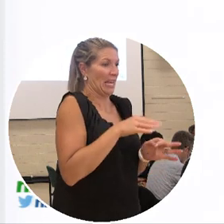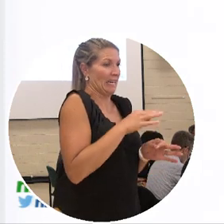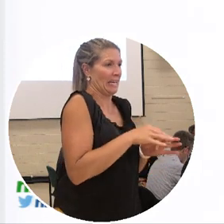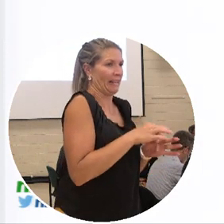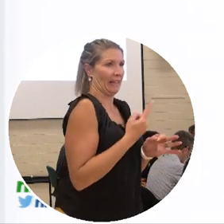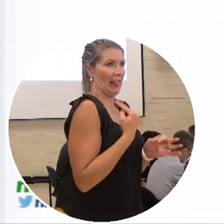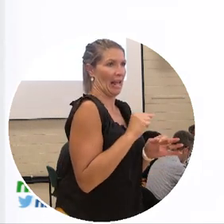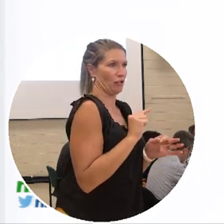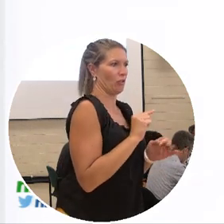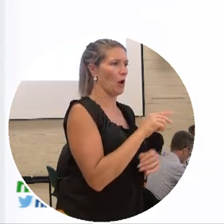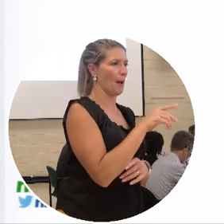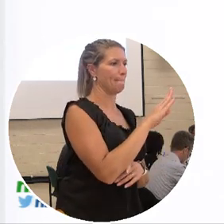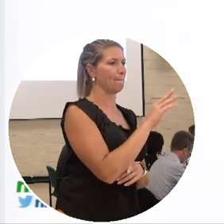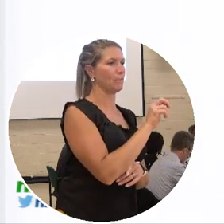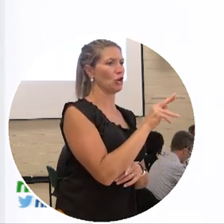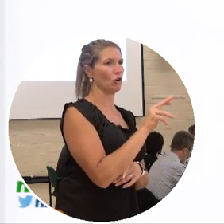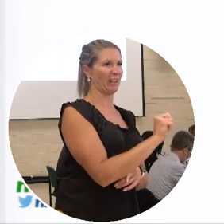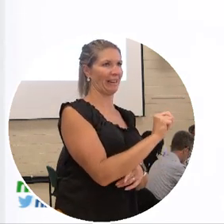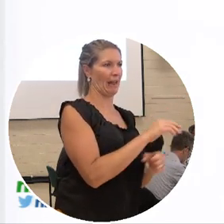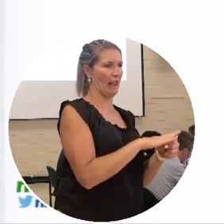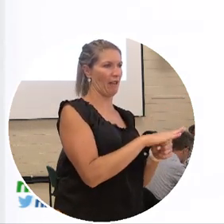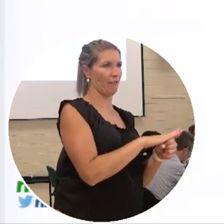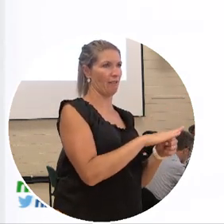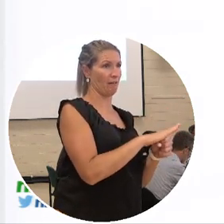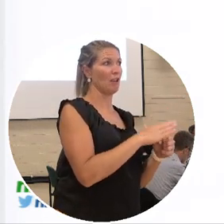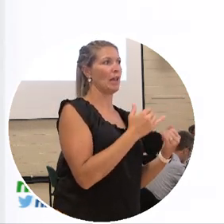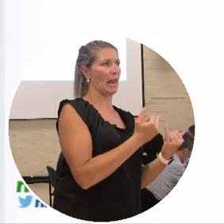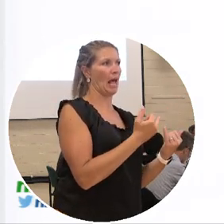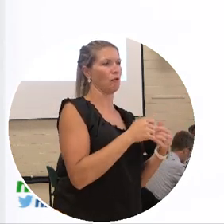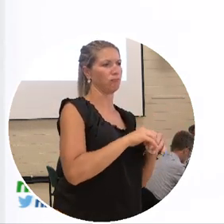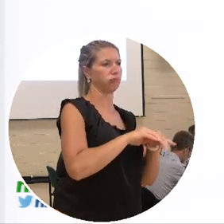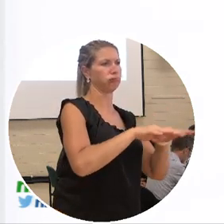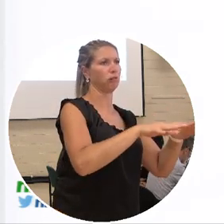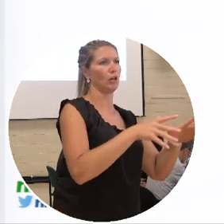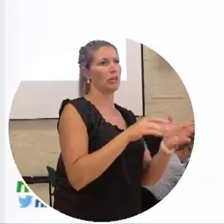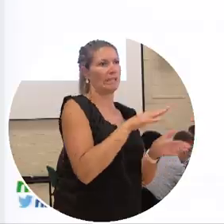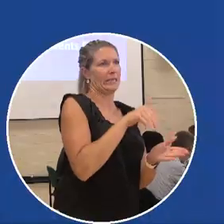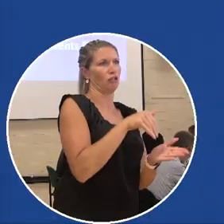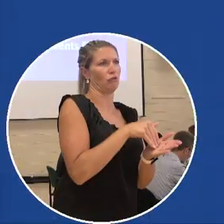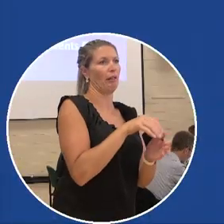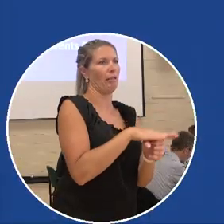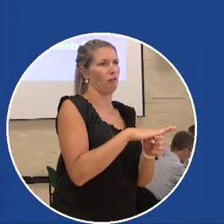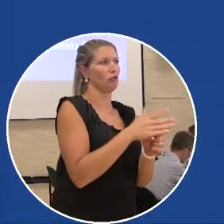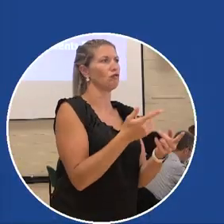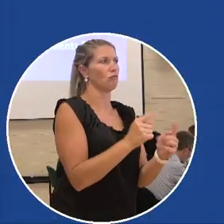year, and we'll be expanding that to Central Region this year.